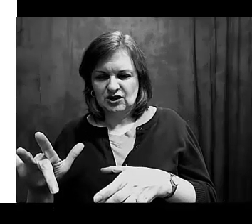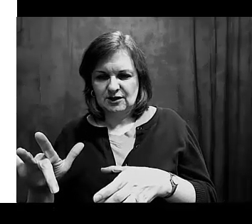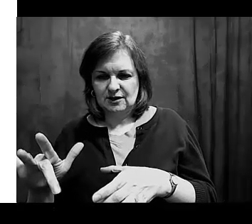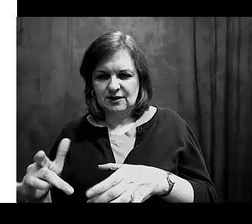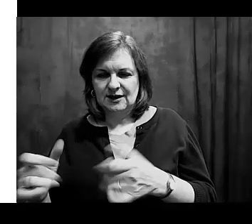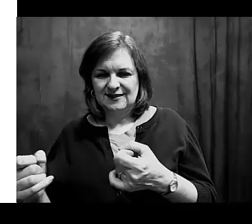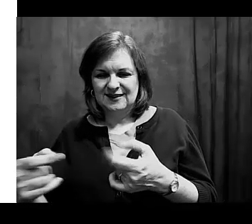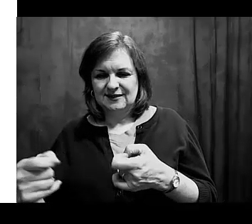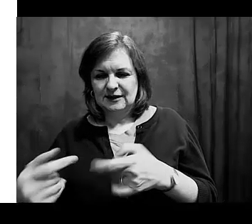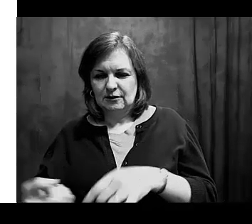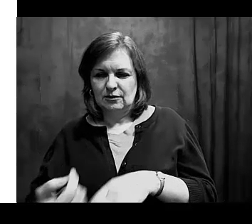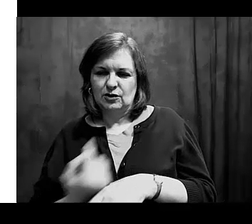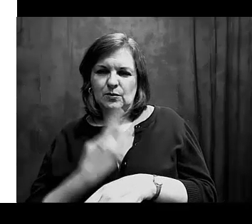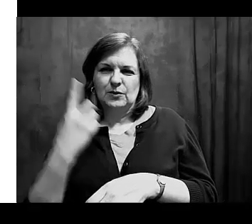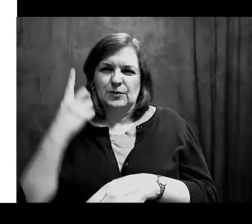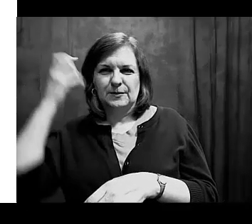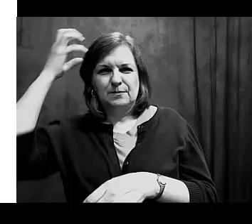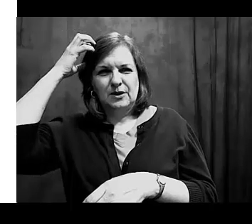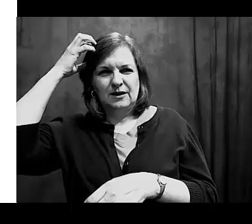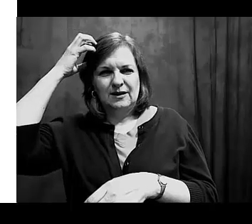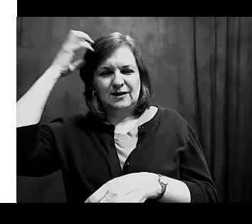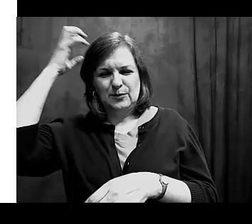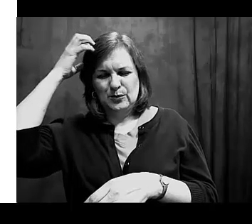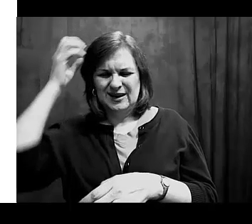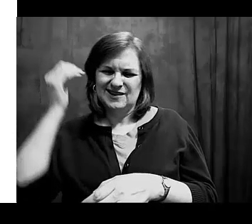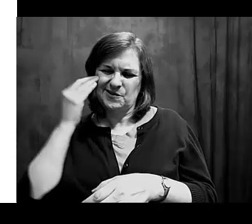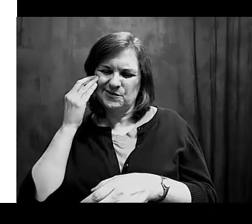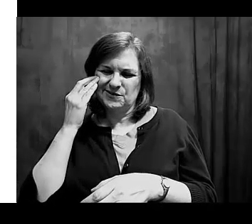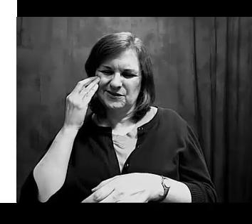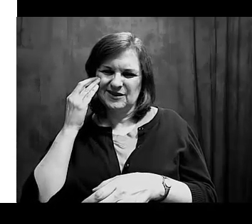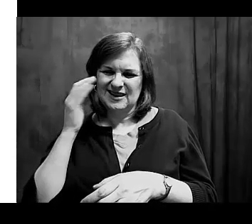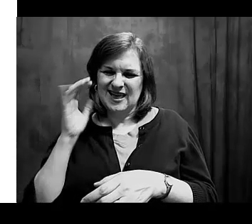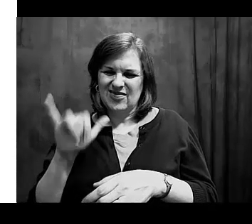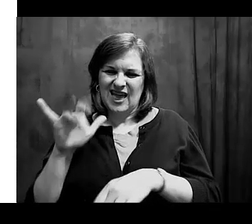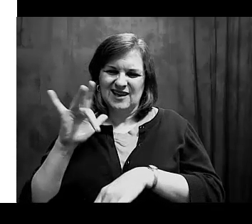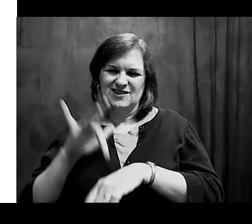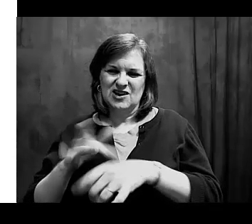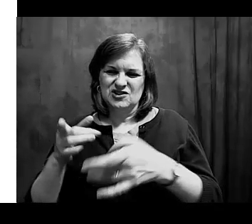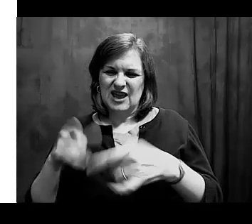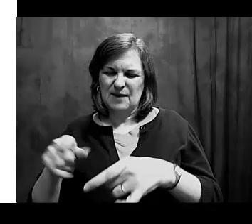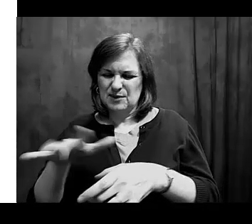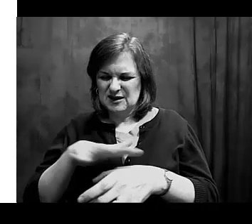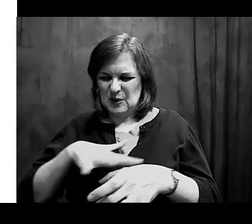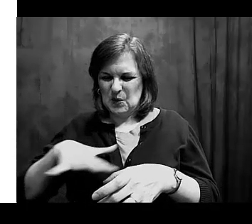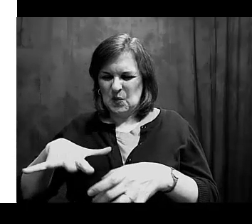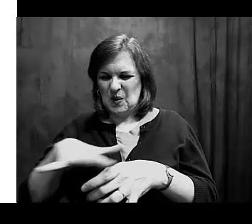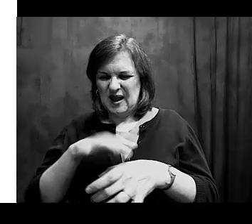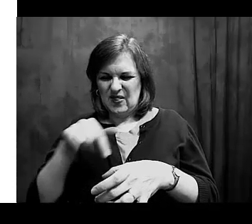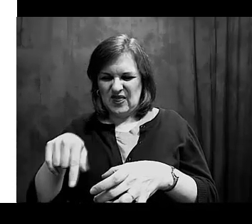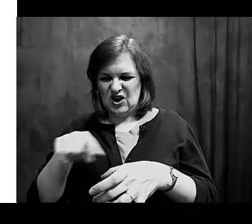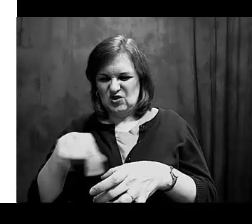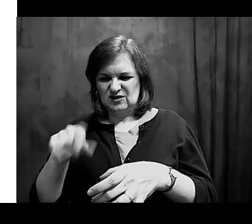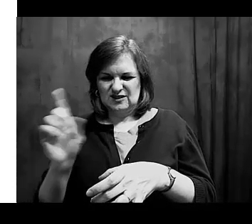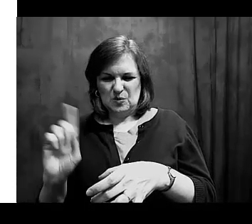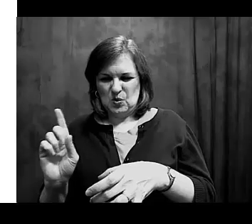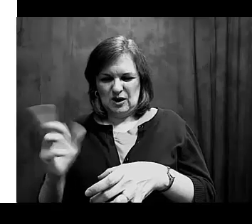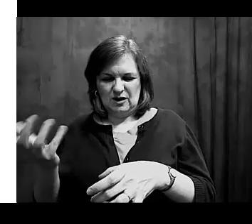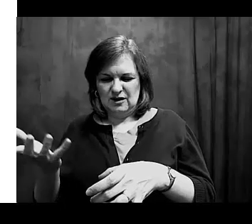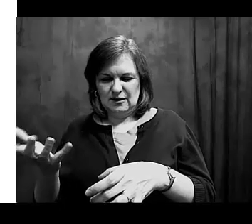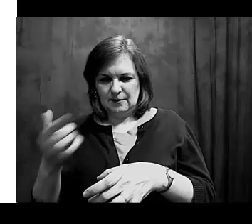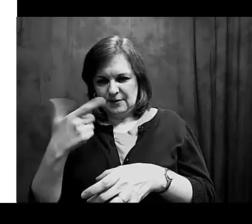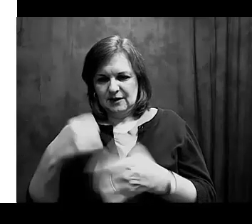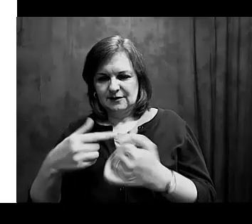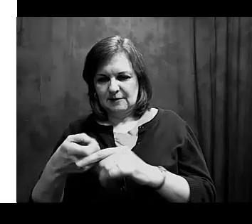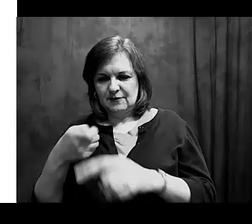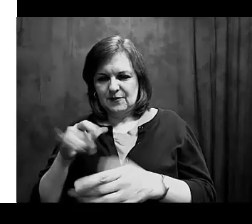be perceived and where you would find it, right? Versus B, you touch, you send